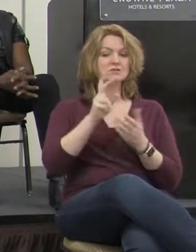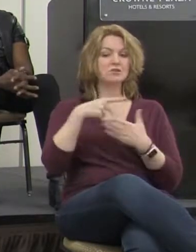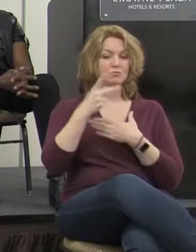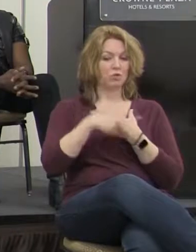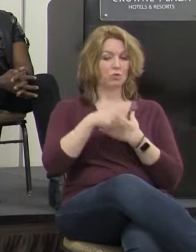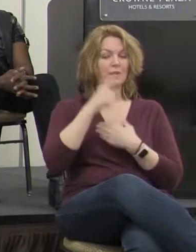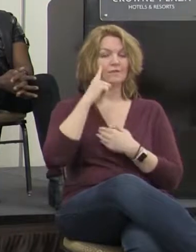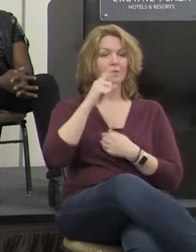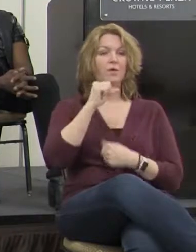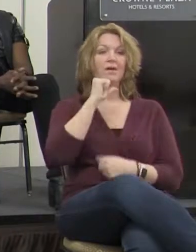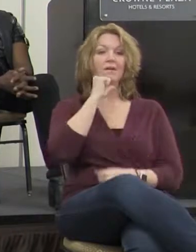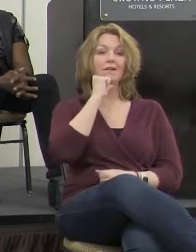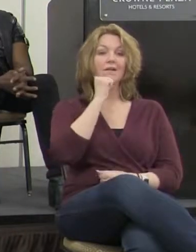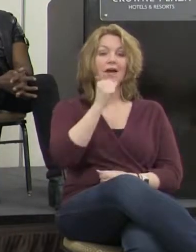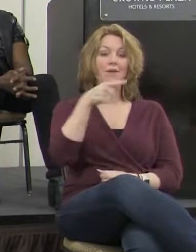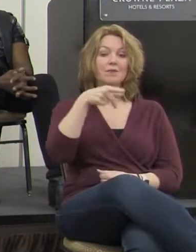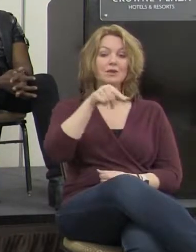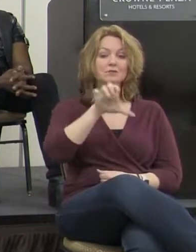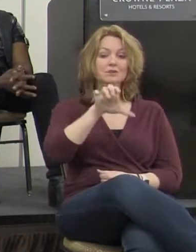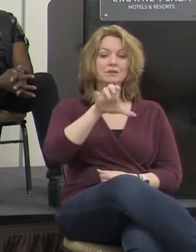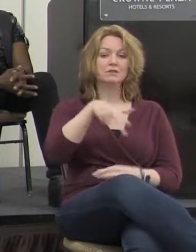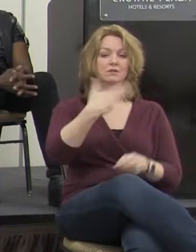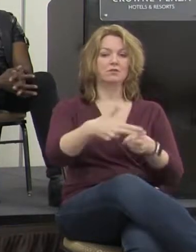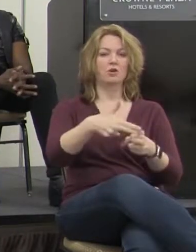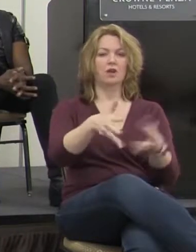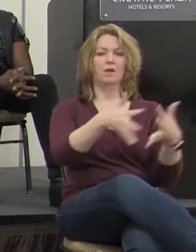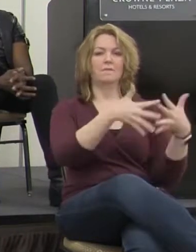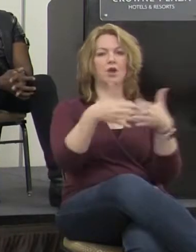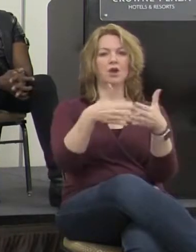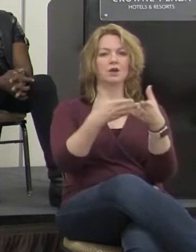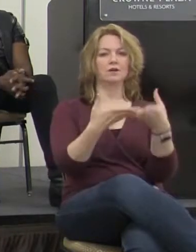for non-POCs. It's called America.